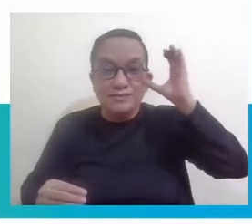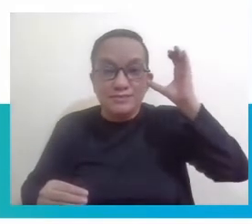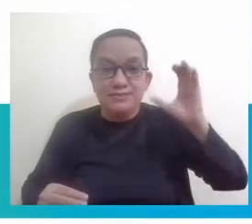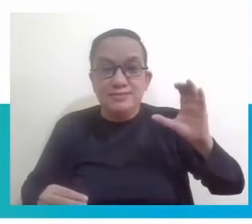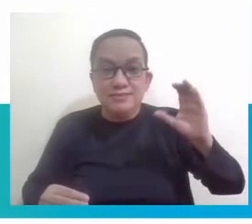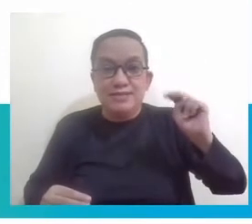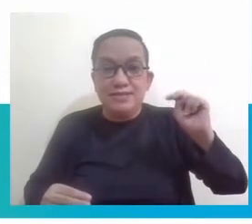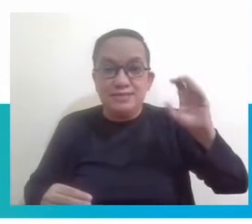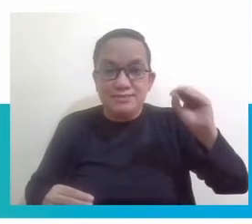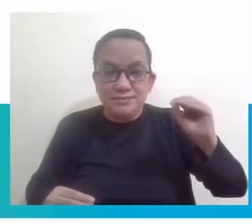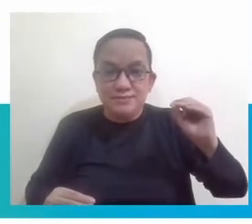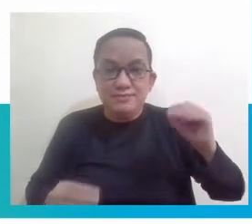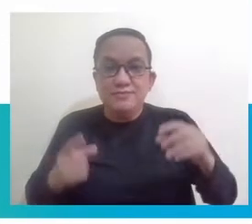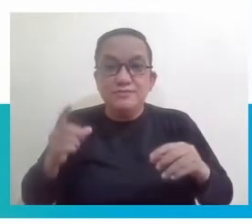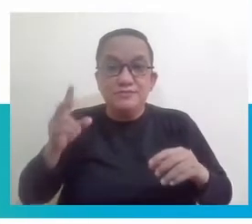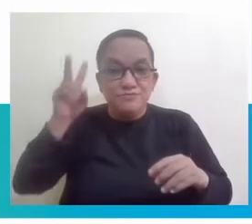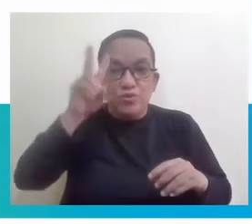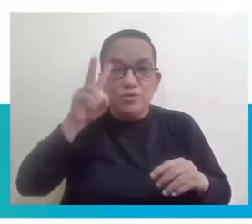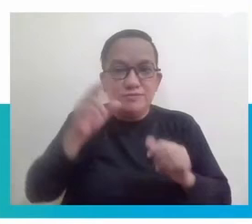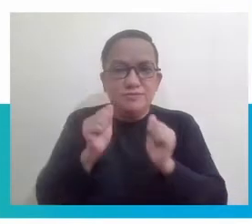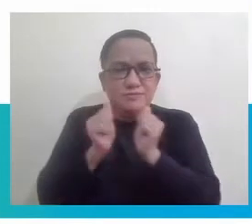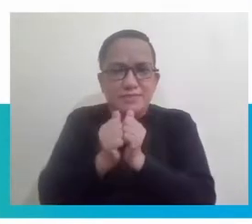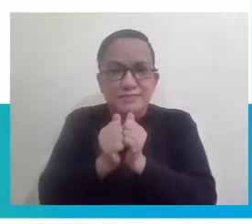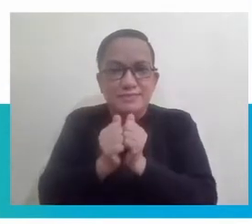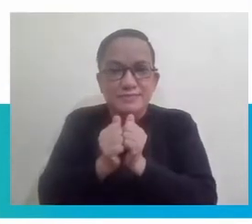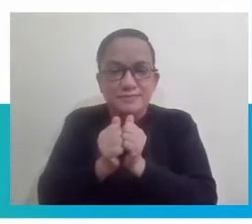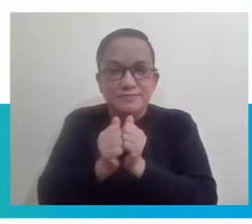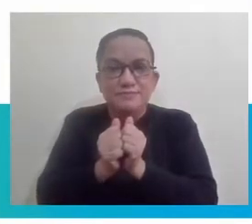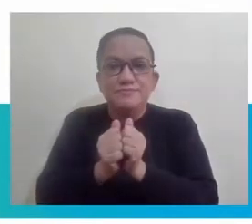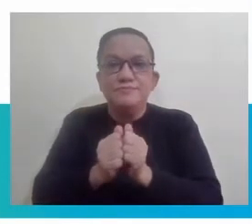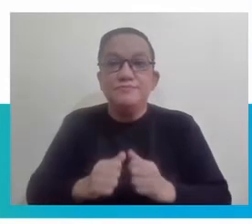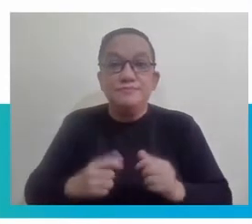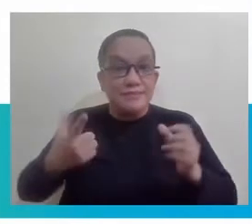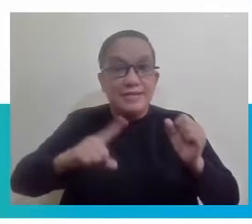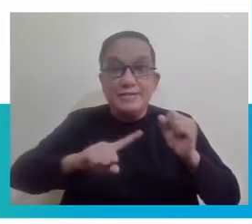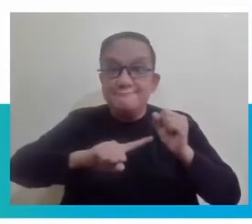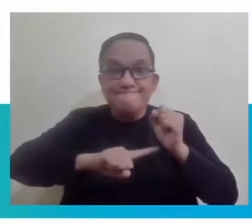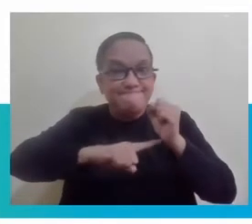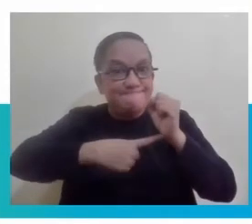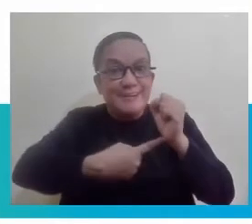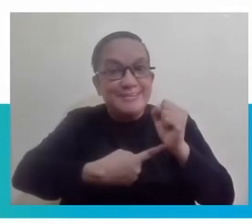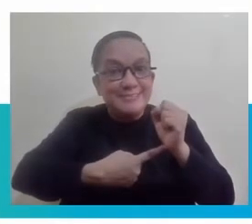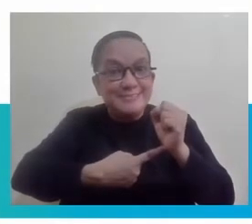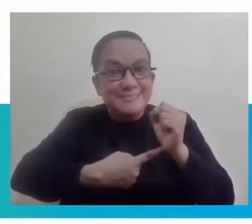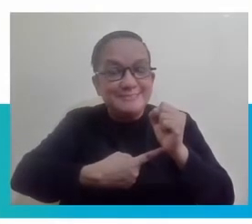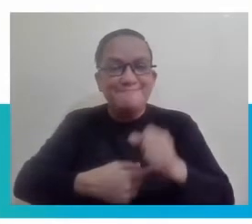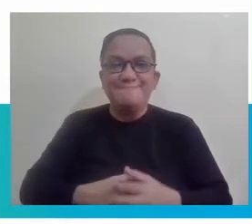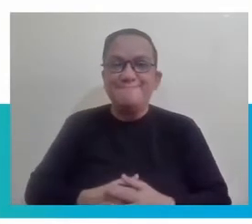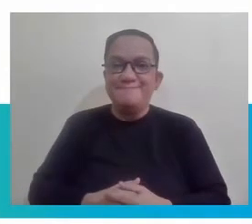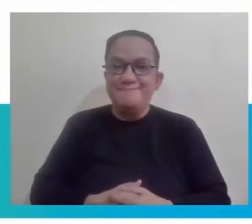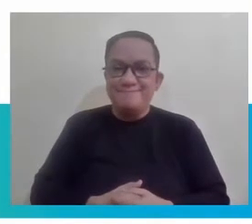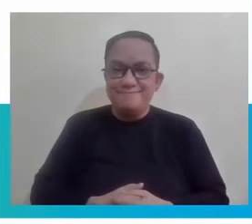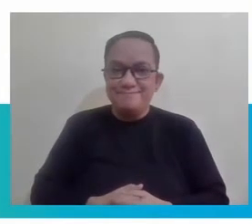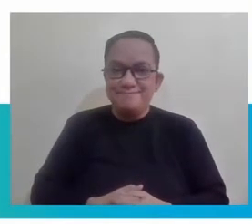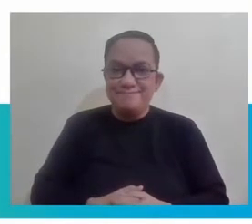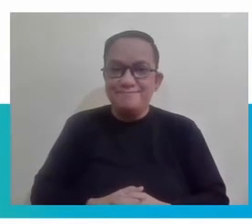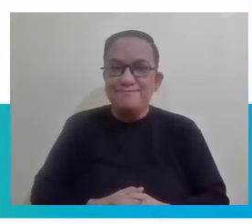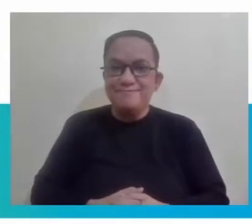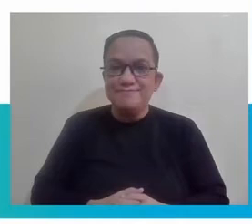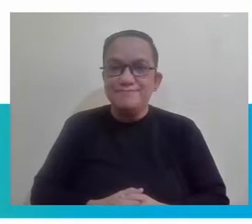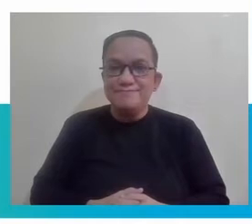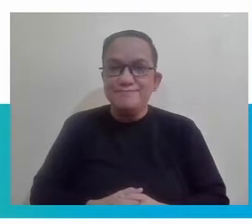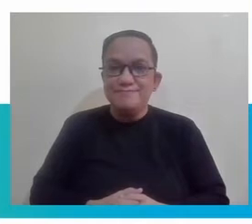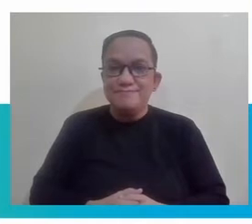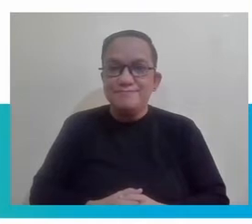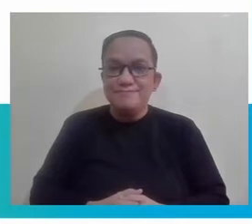Before we begin, I hope that I can share a few house rules so that this session is most productive for all. One, some